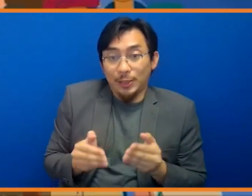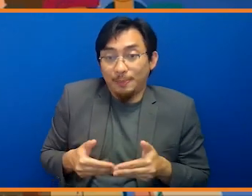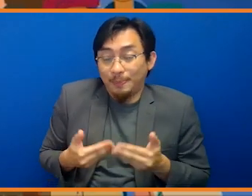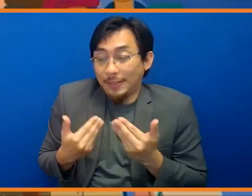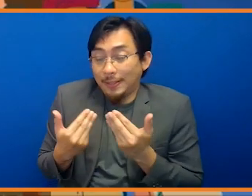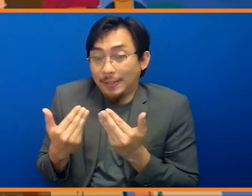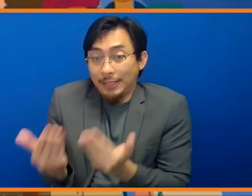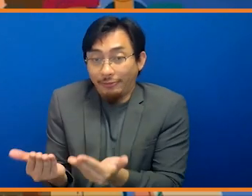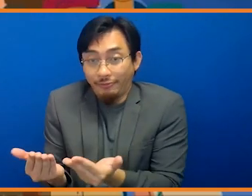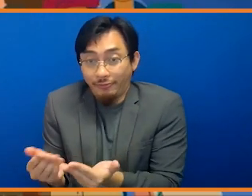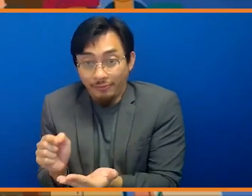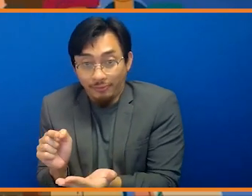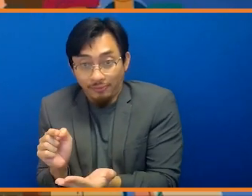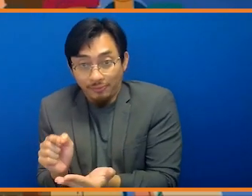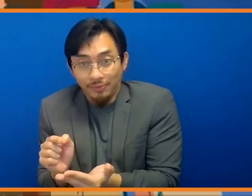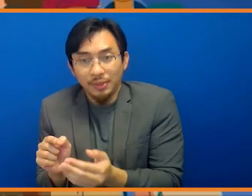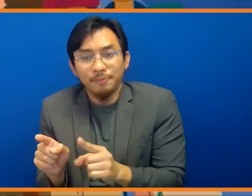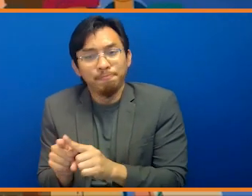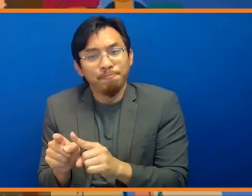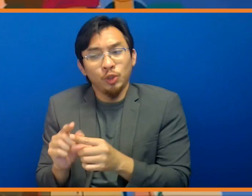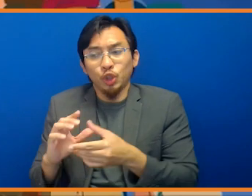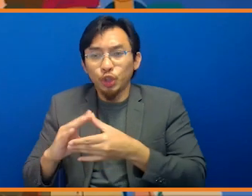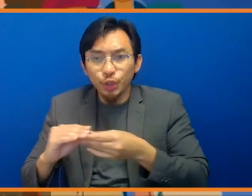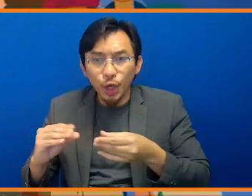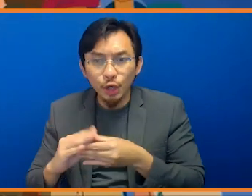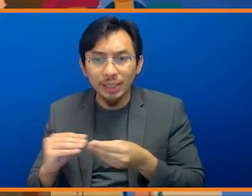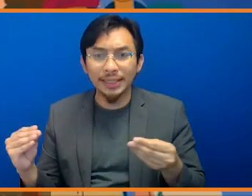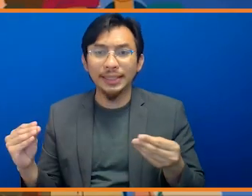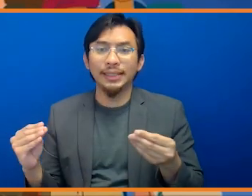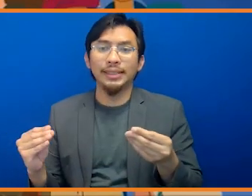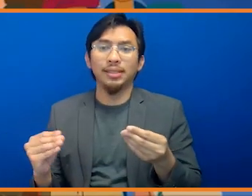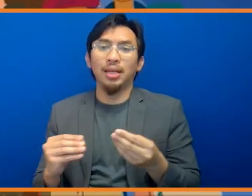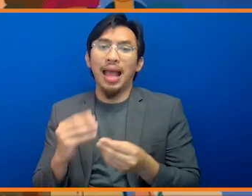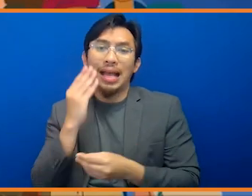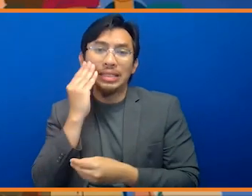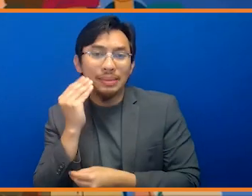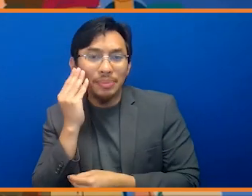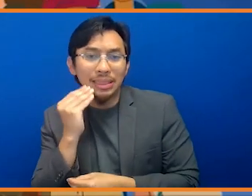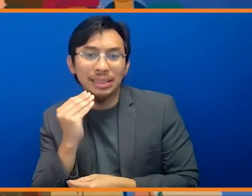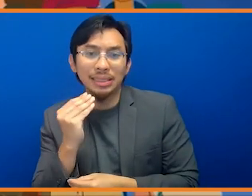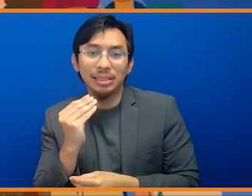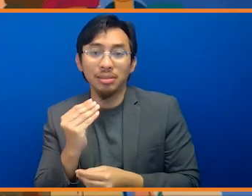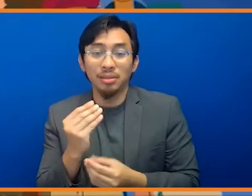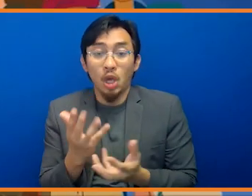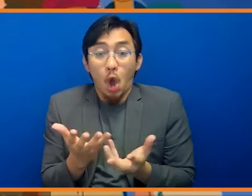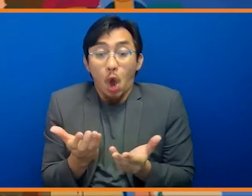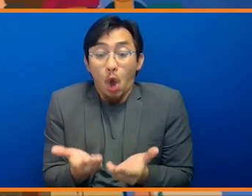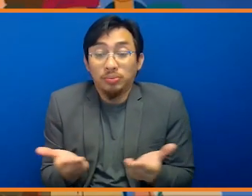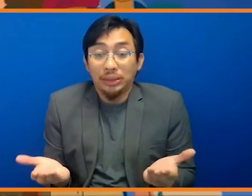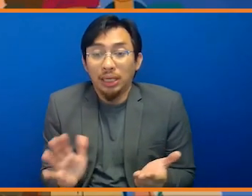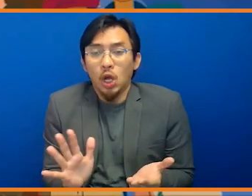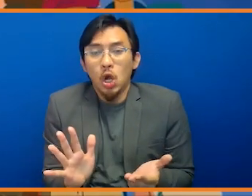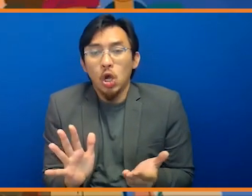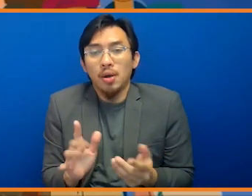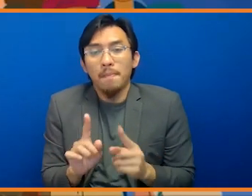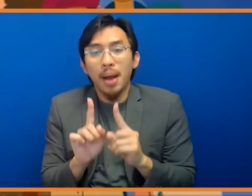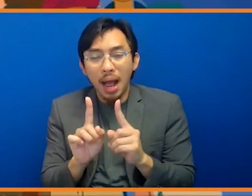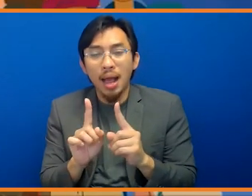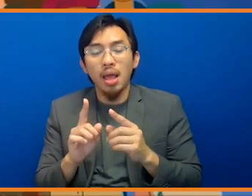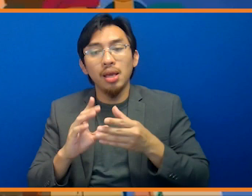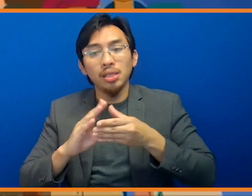the museum offer? Museum offers stories and experience, not objects, not materials,